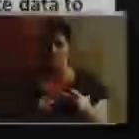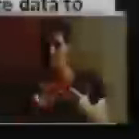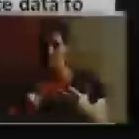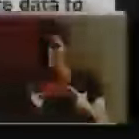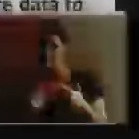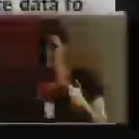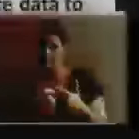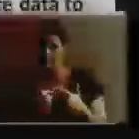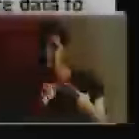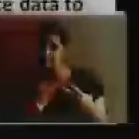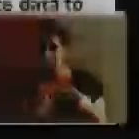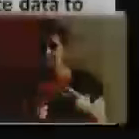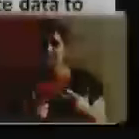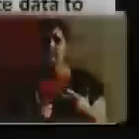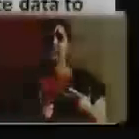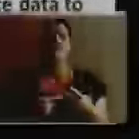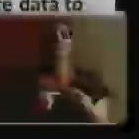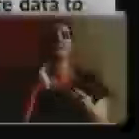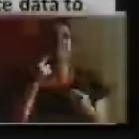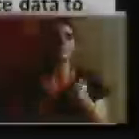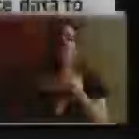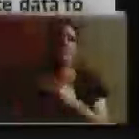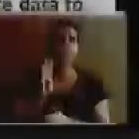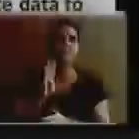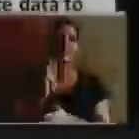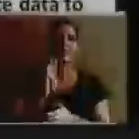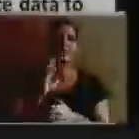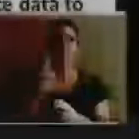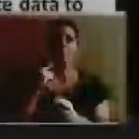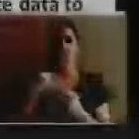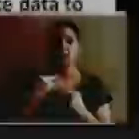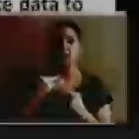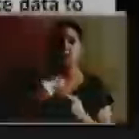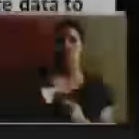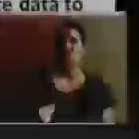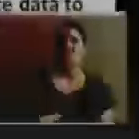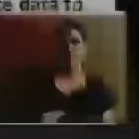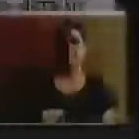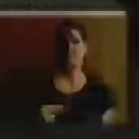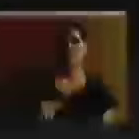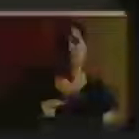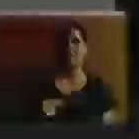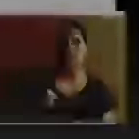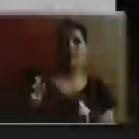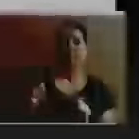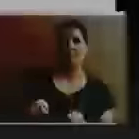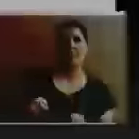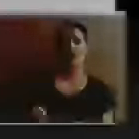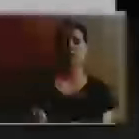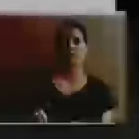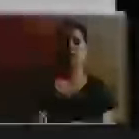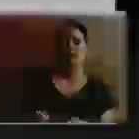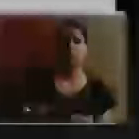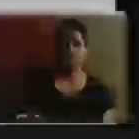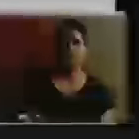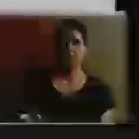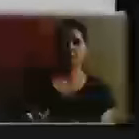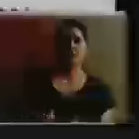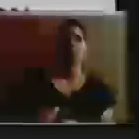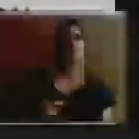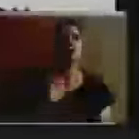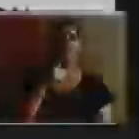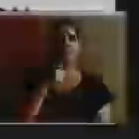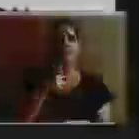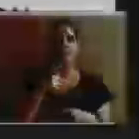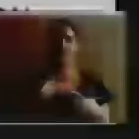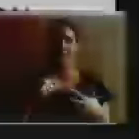about developing capacity and human capital and using data to guide decisions and to act. So it's really about putting